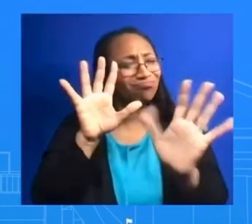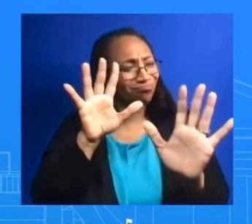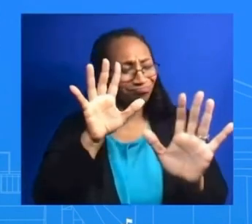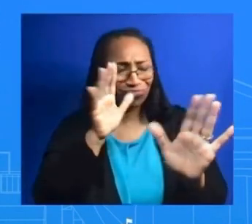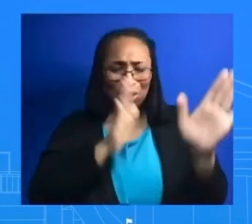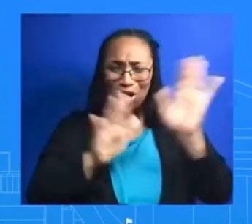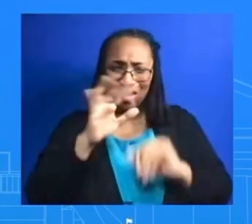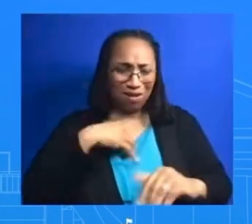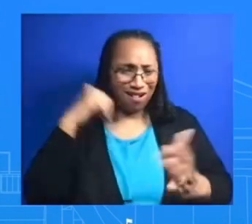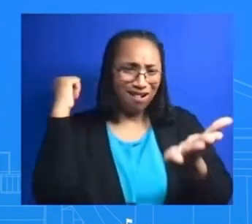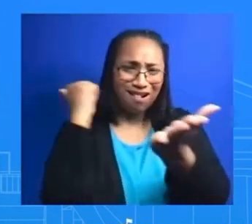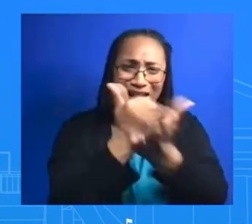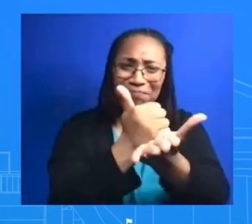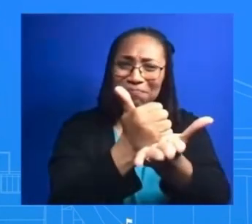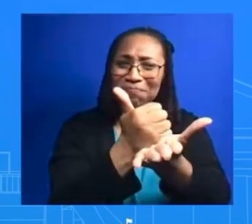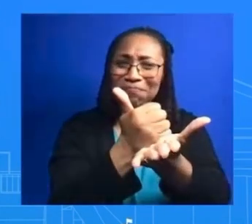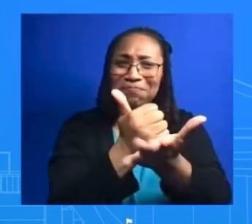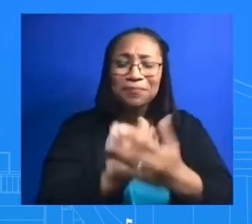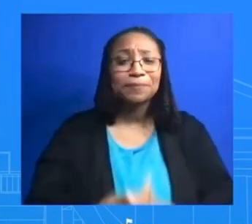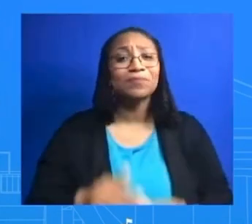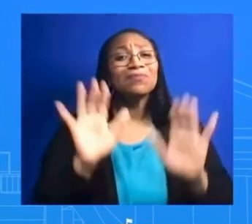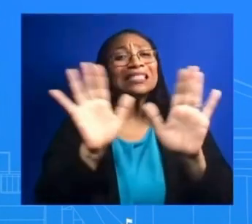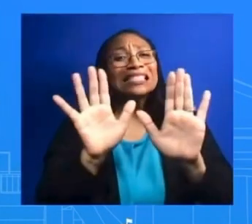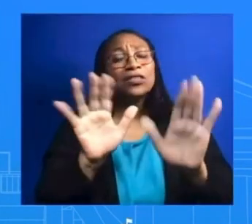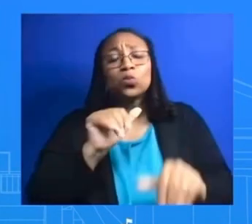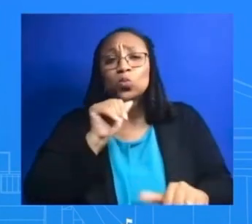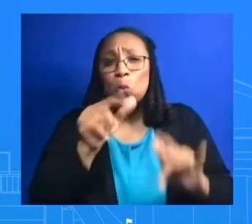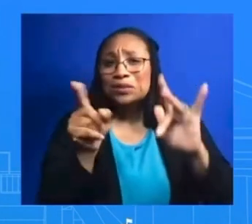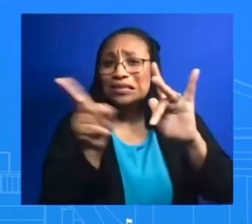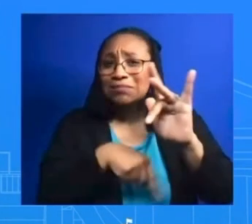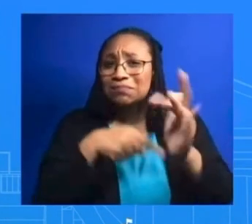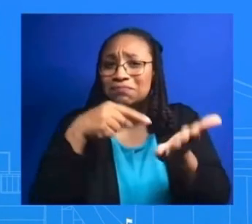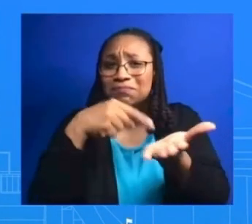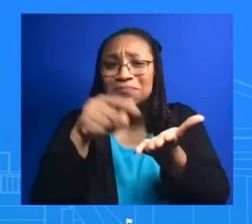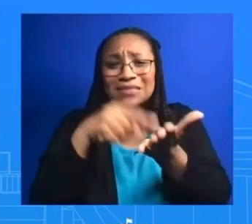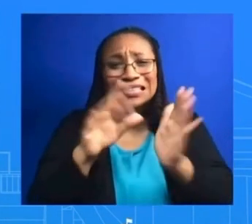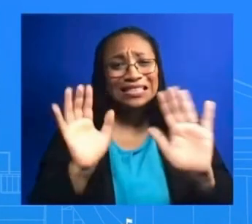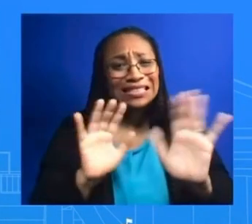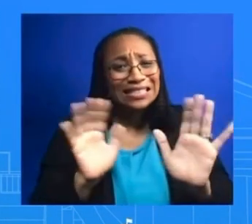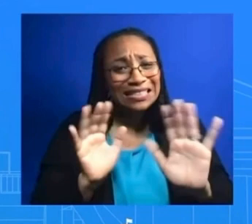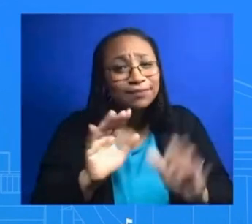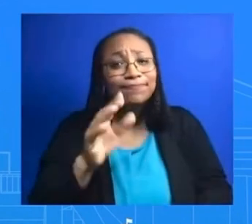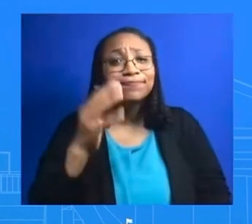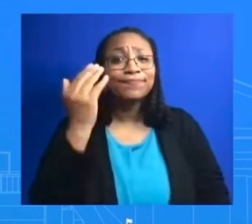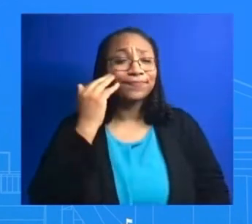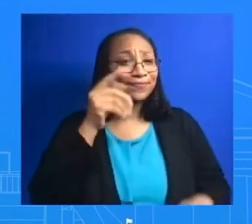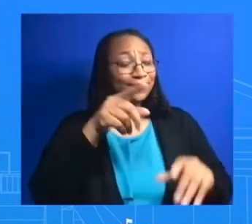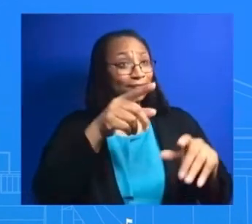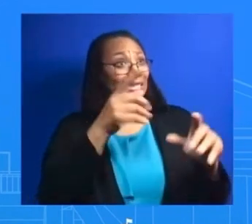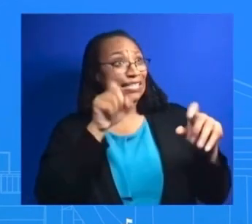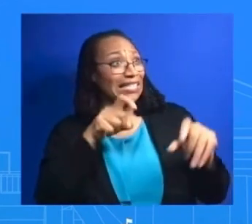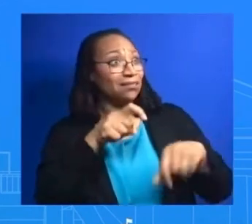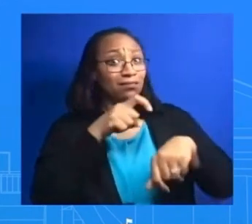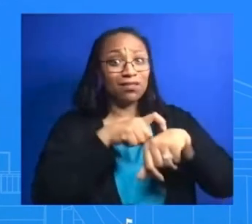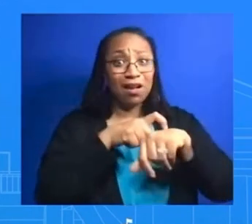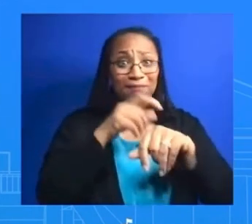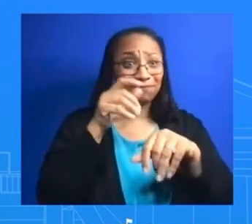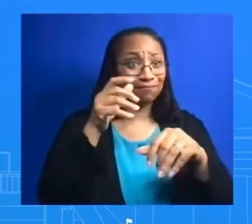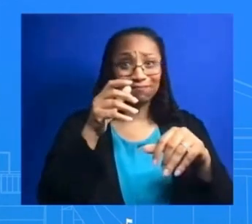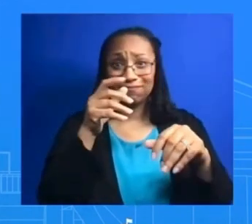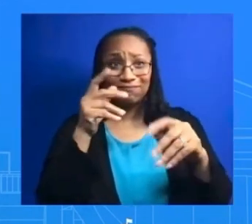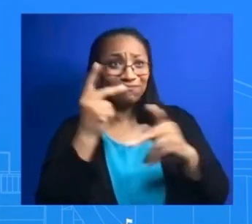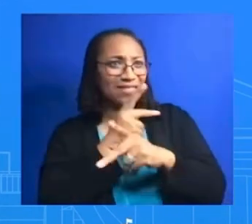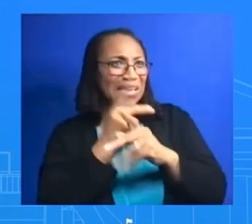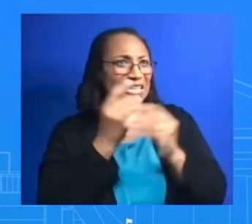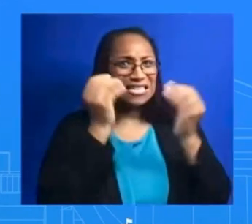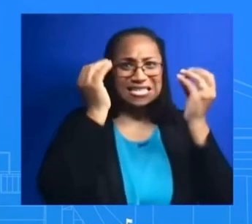because they need to get their financial situation together. Previously, they may have been put into delinquency or default or seen a negative mark